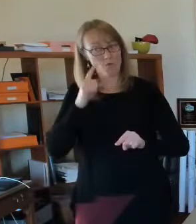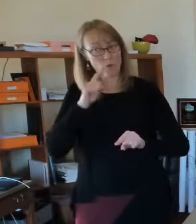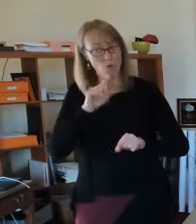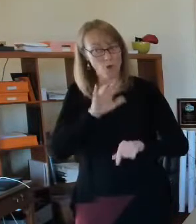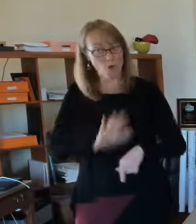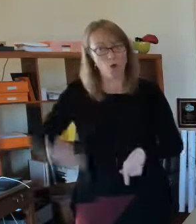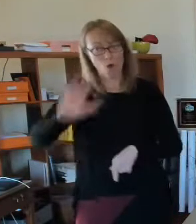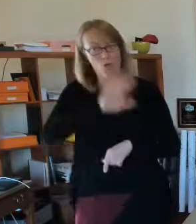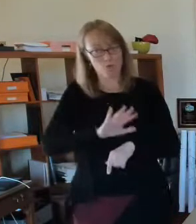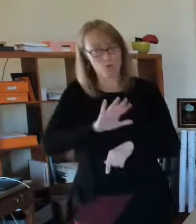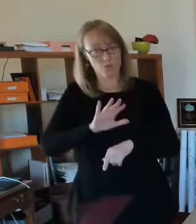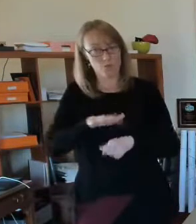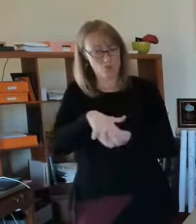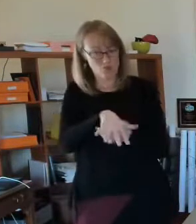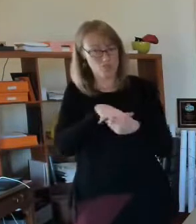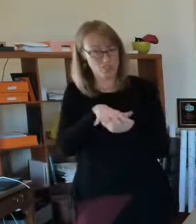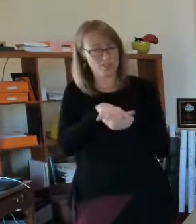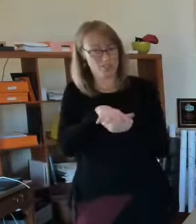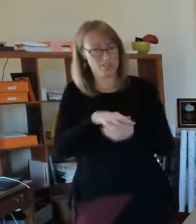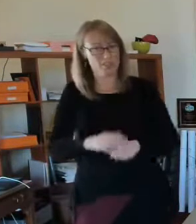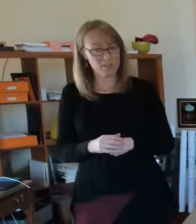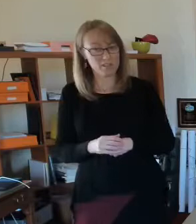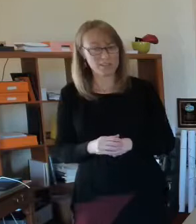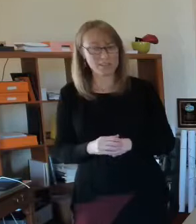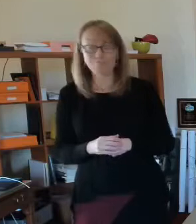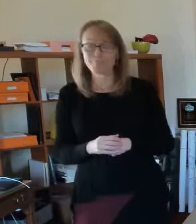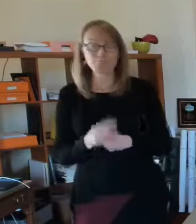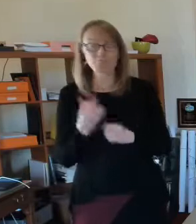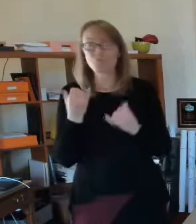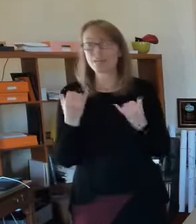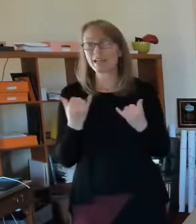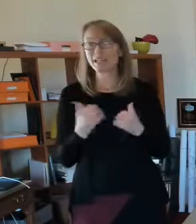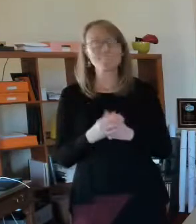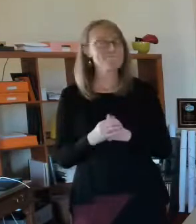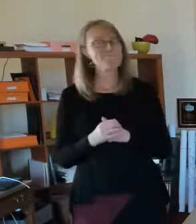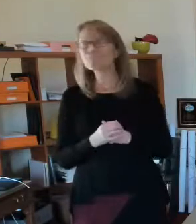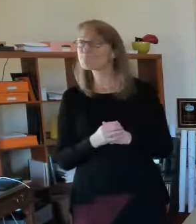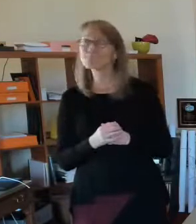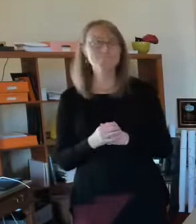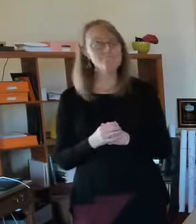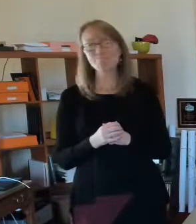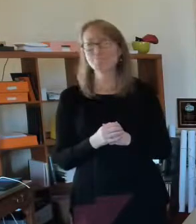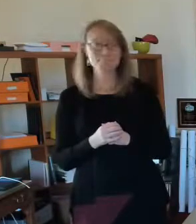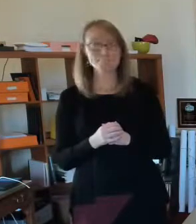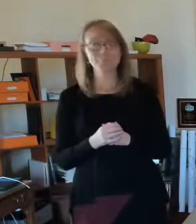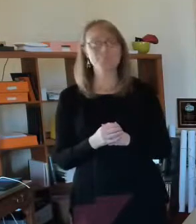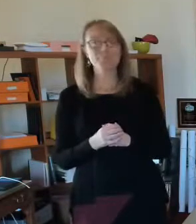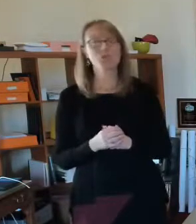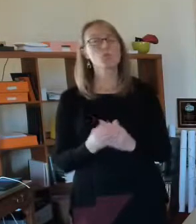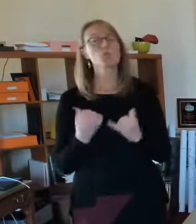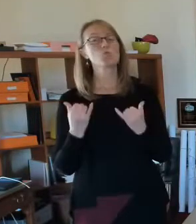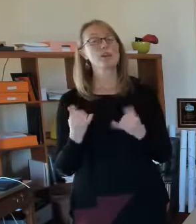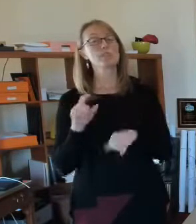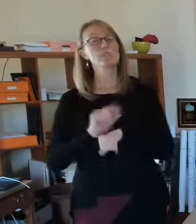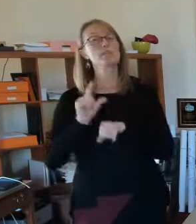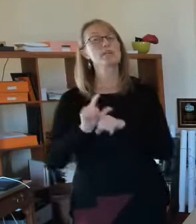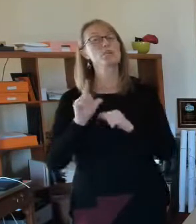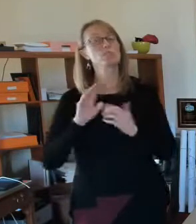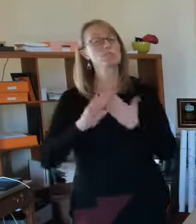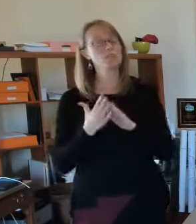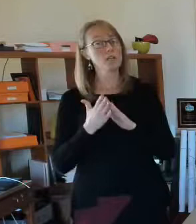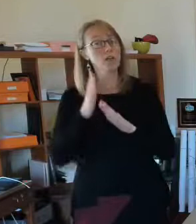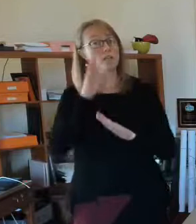is probably very unlikely. So we will continue in the City of St. Louis with our mask mandate, as we have